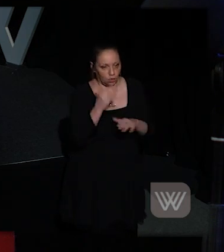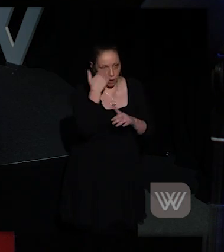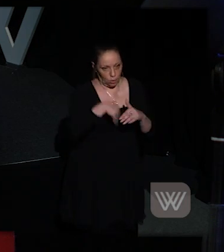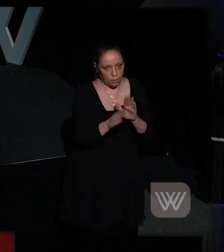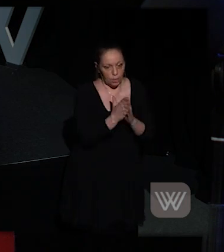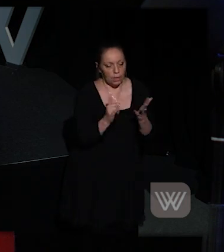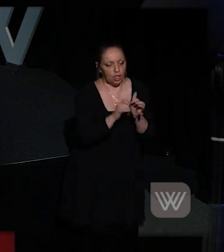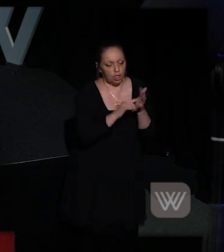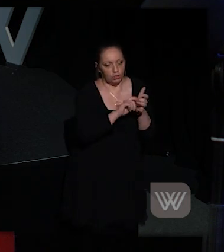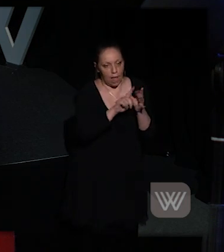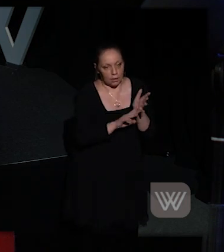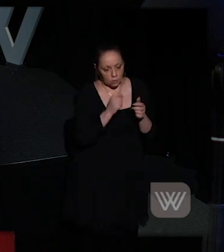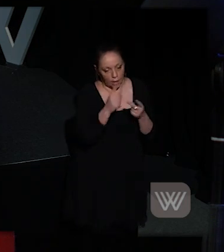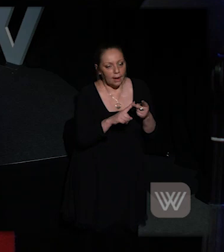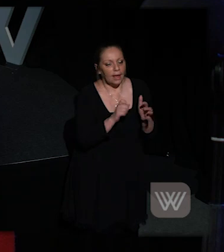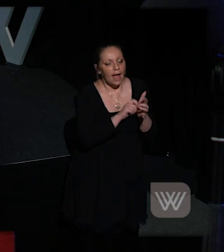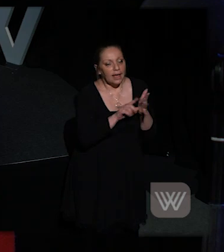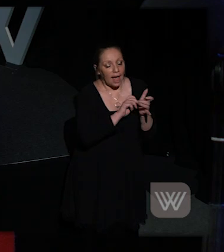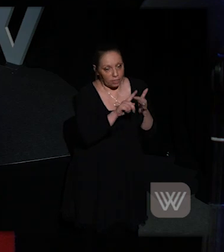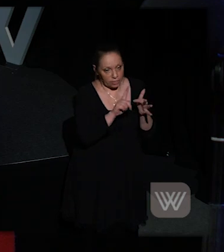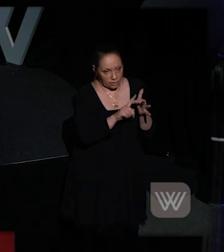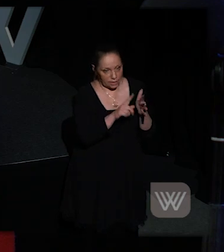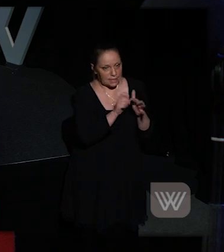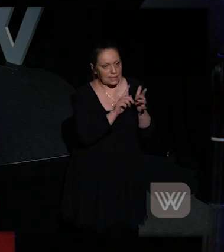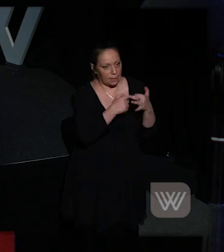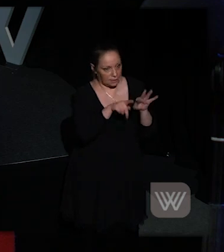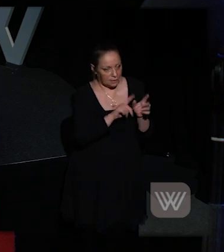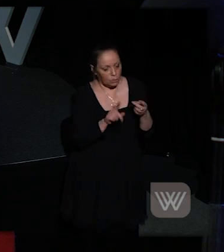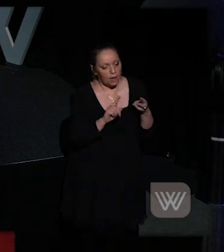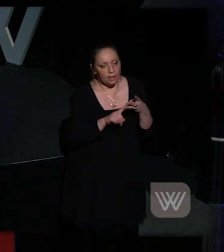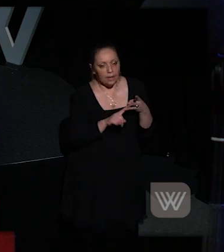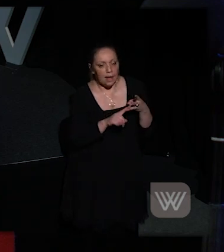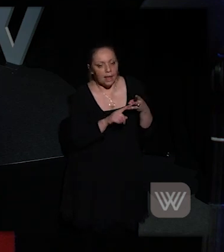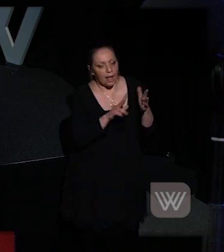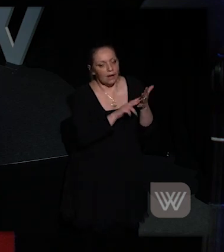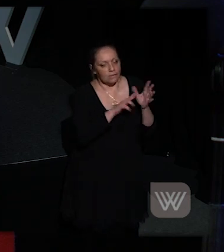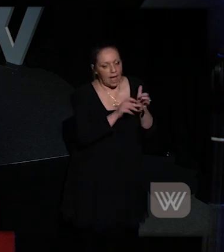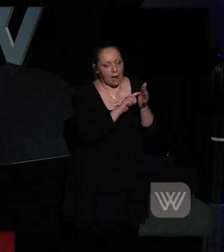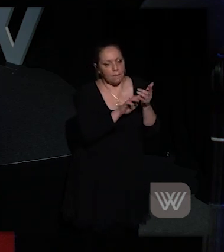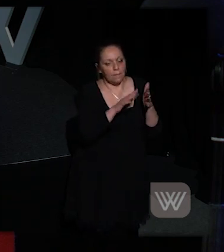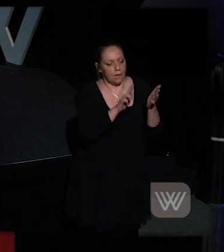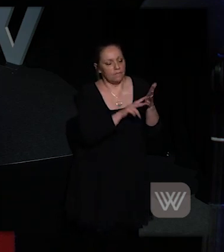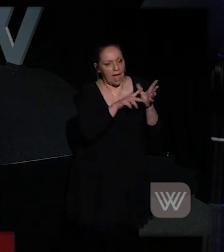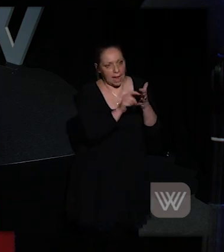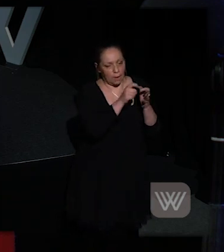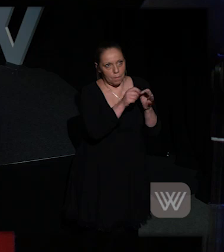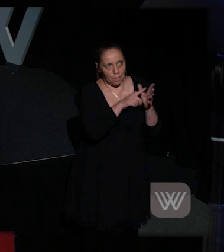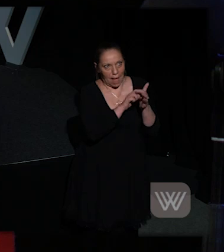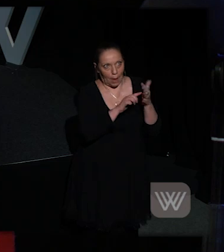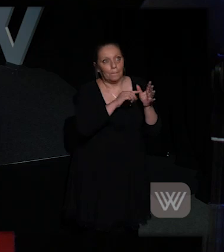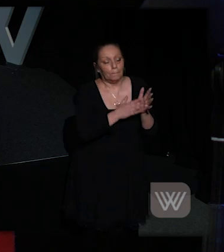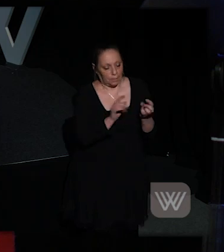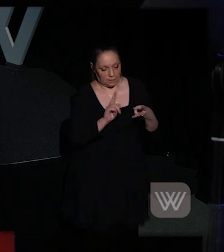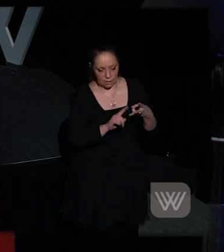the book. Sherelle's one, Catherine Devney's another, Van Badham's another one. Why is trolling so gendered? You talked about how